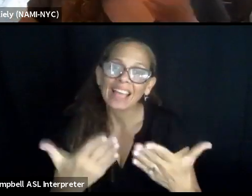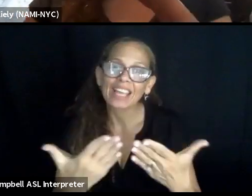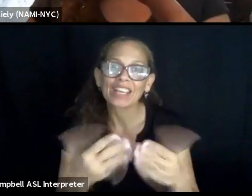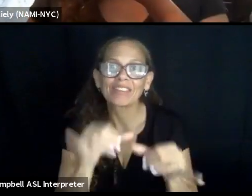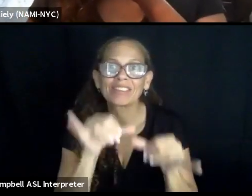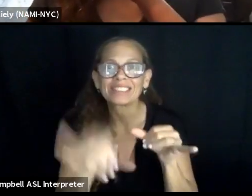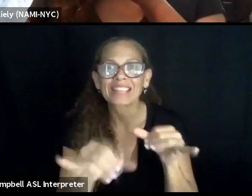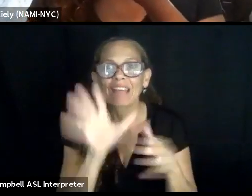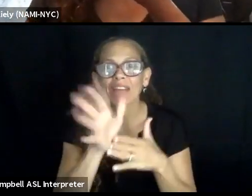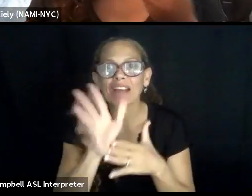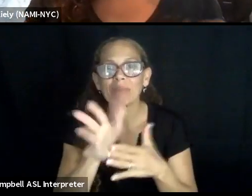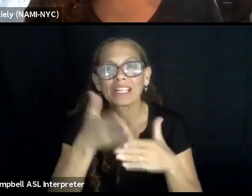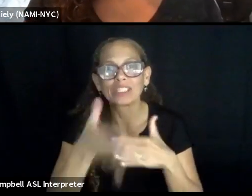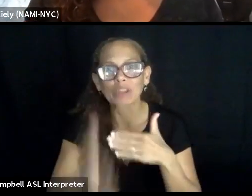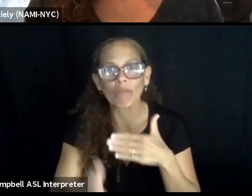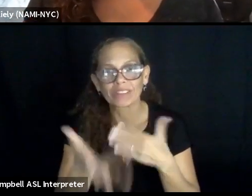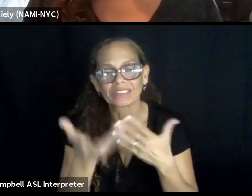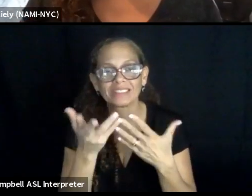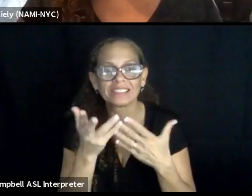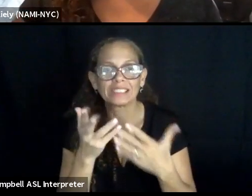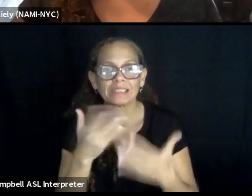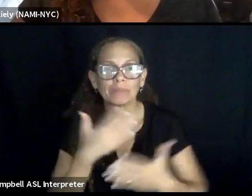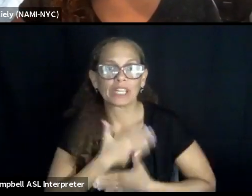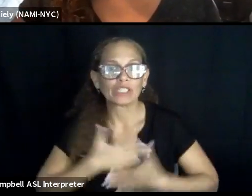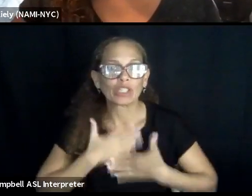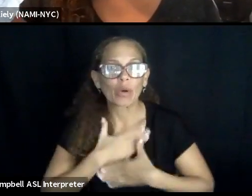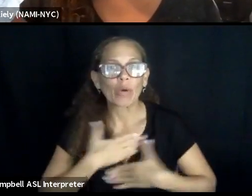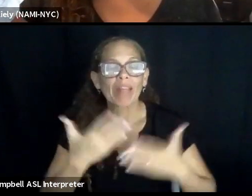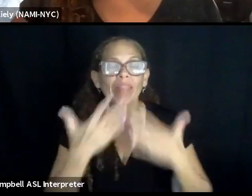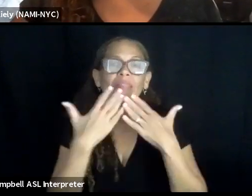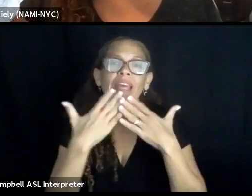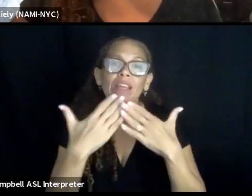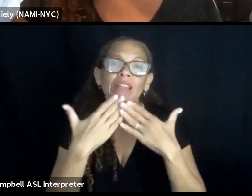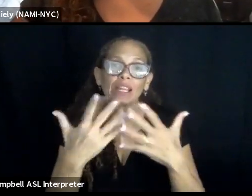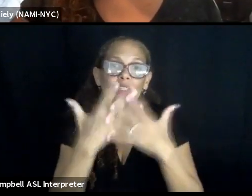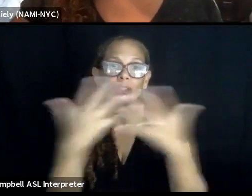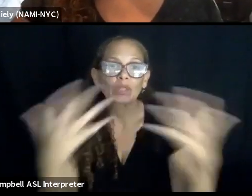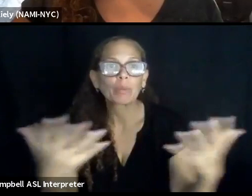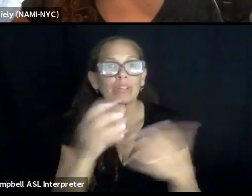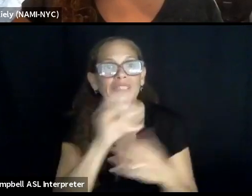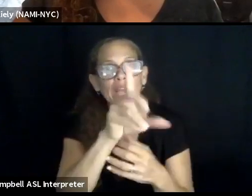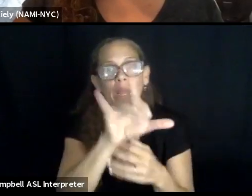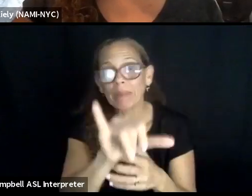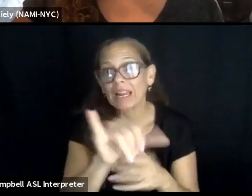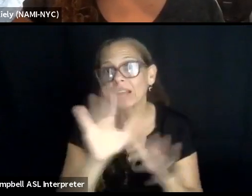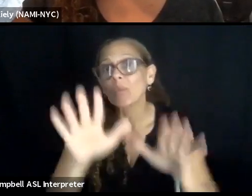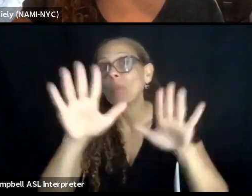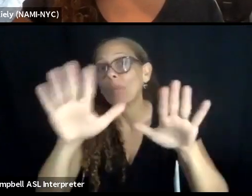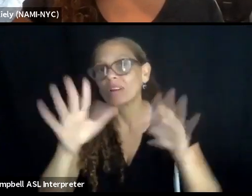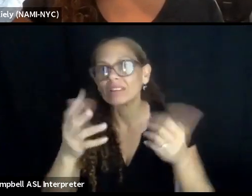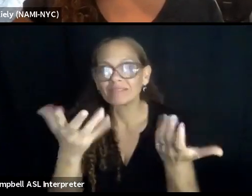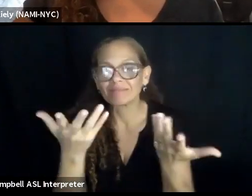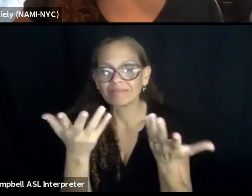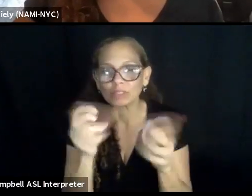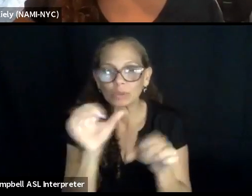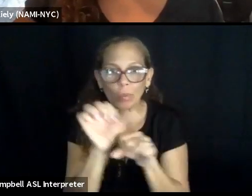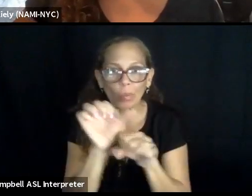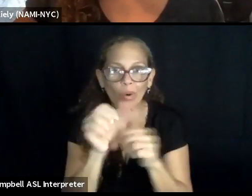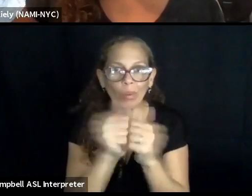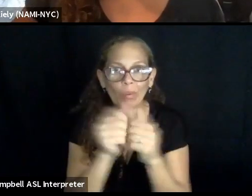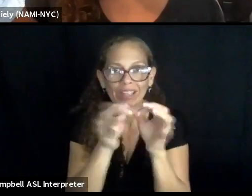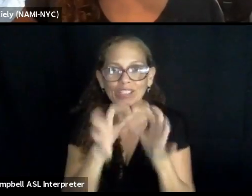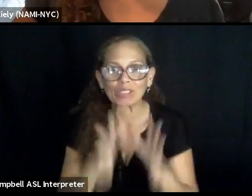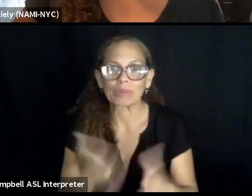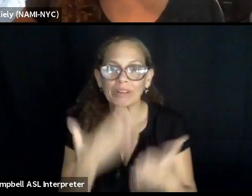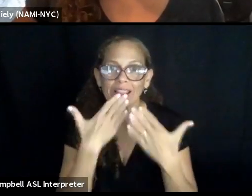minutes over with us. This has been such a joy. Thank you to Emily Ditto to everything she said. And it has been such a wonder to work with these interpreters.